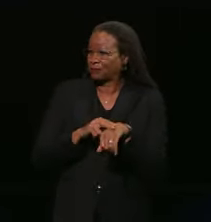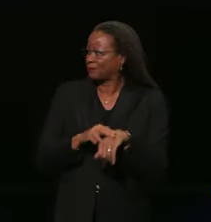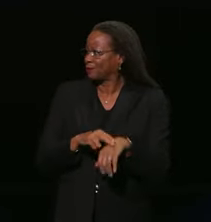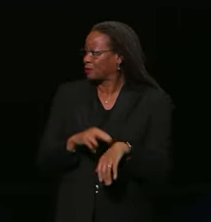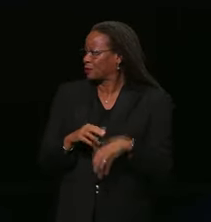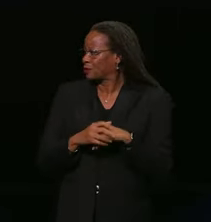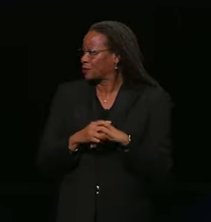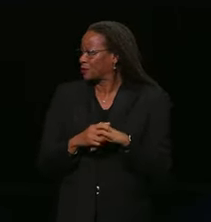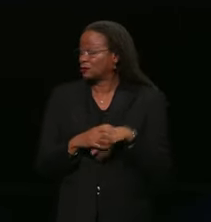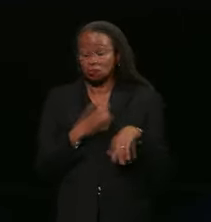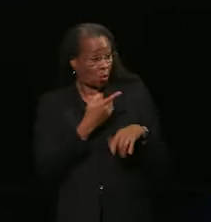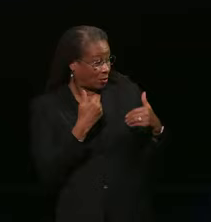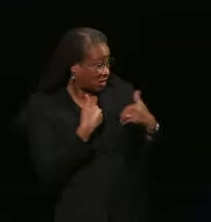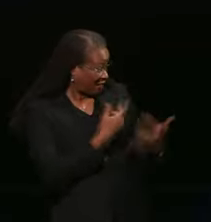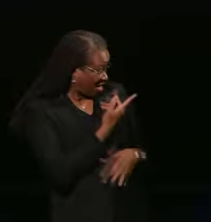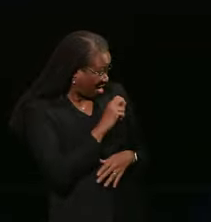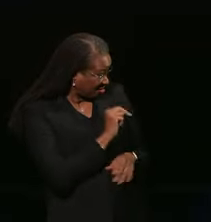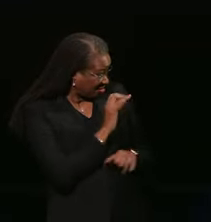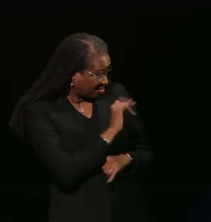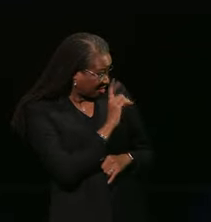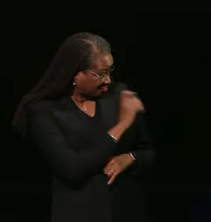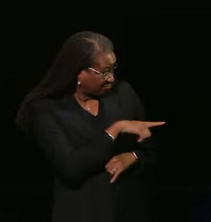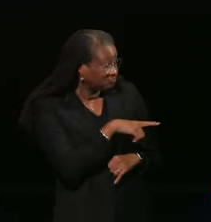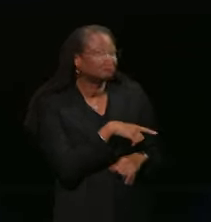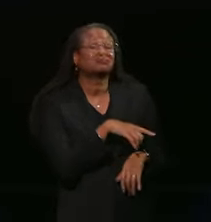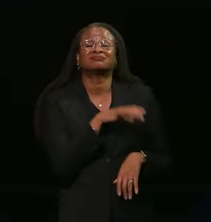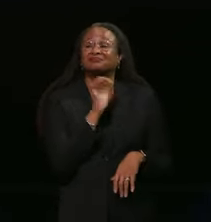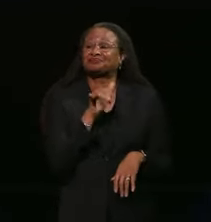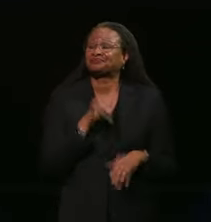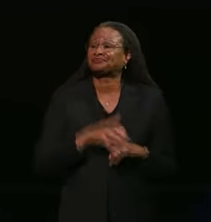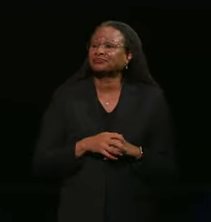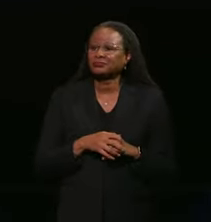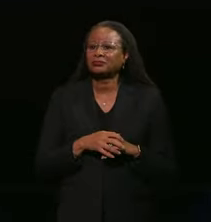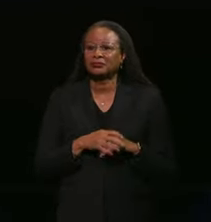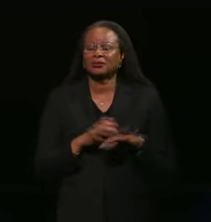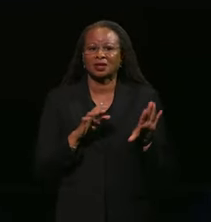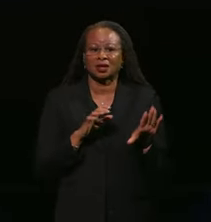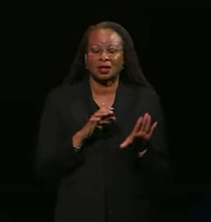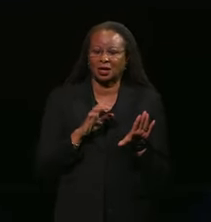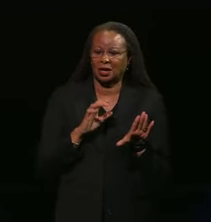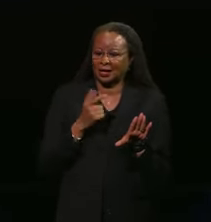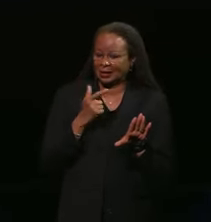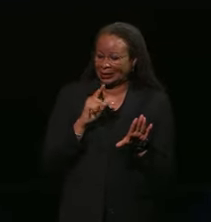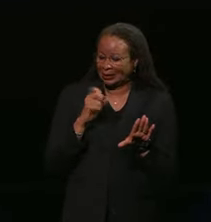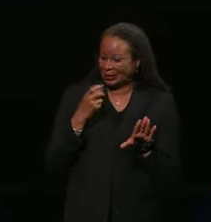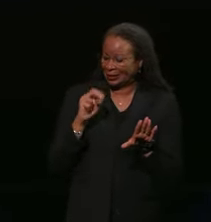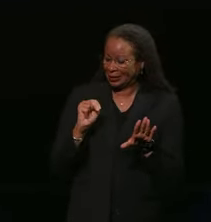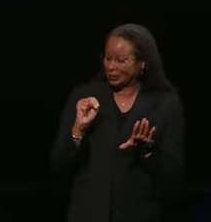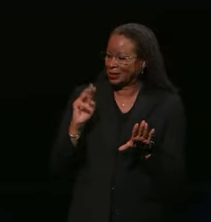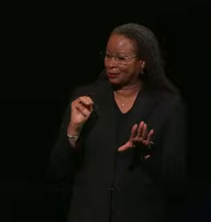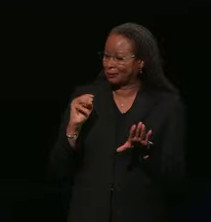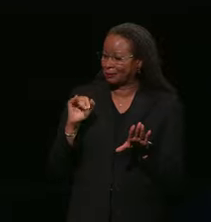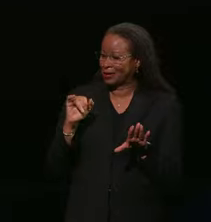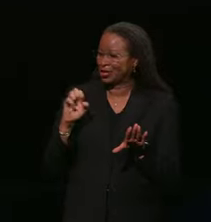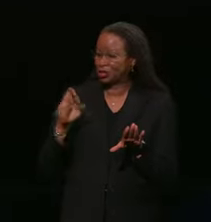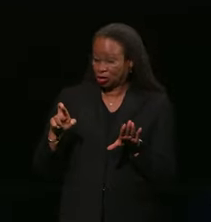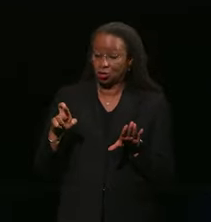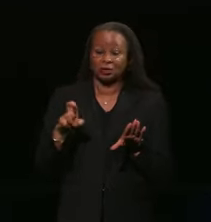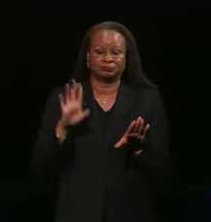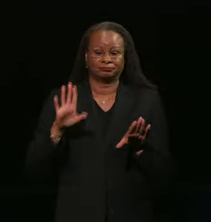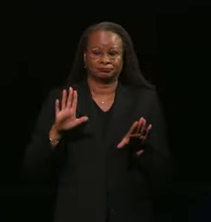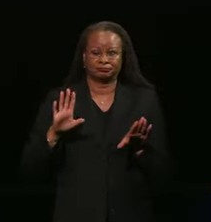have Helen? Well, it's actually Gideon Meir, the grandson of